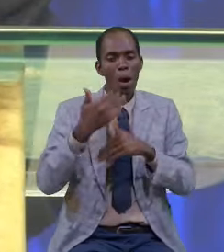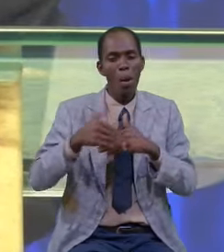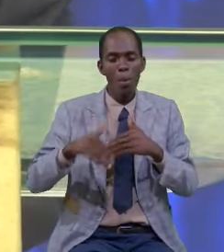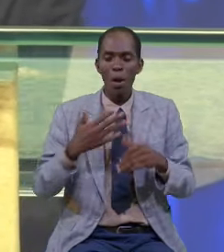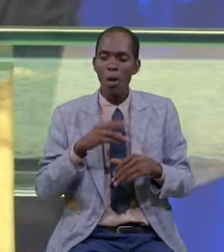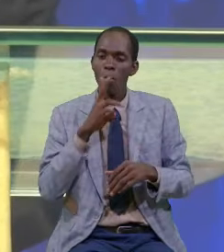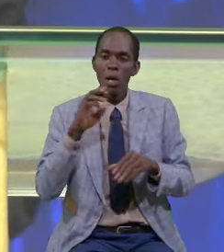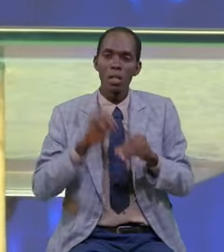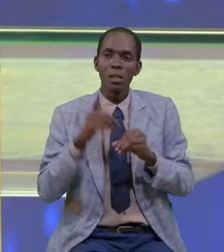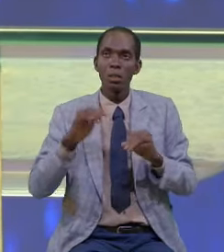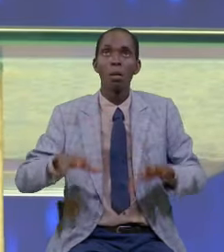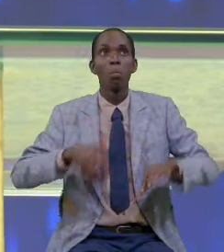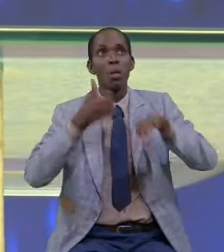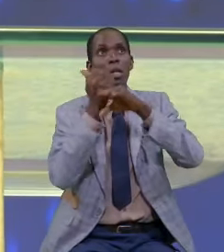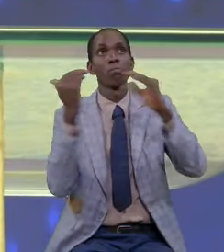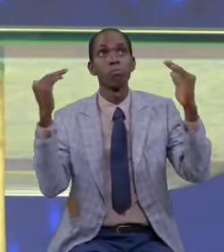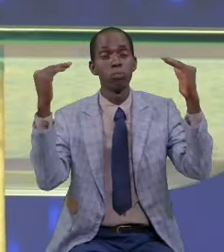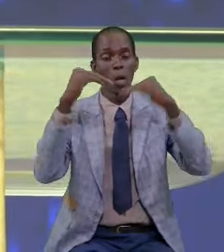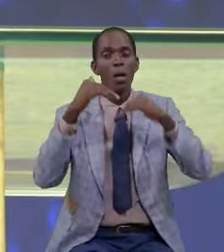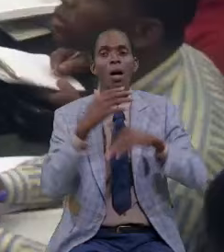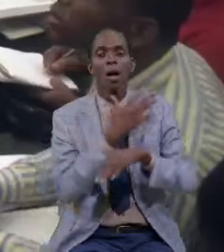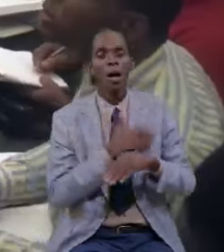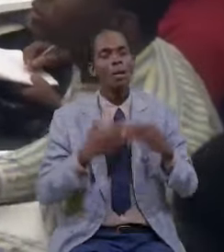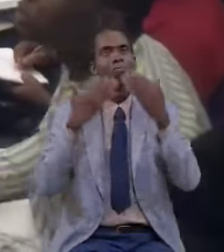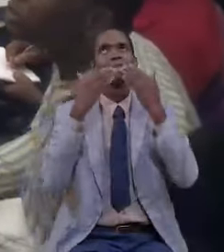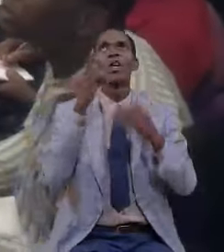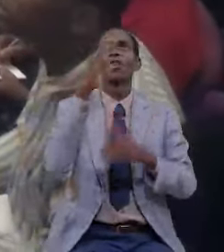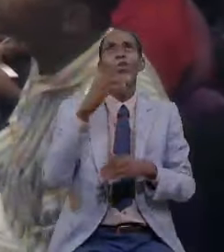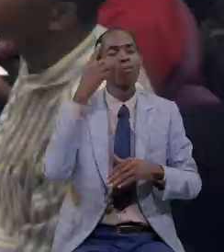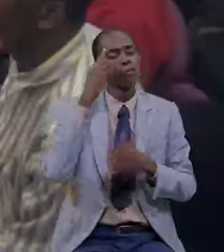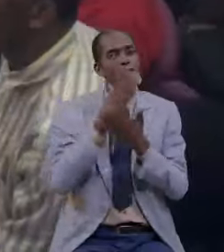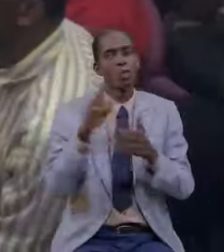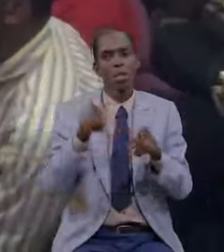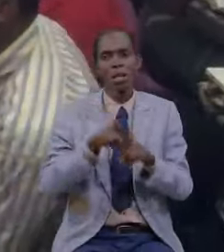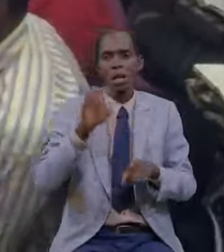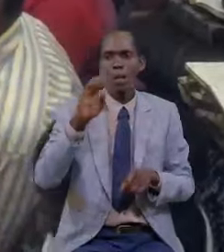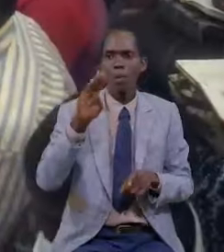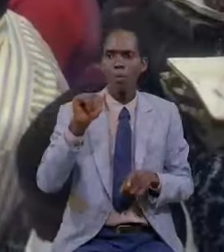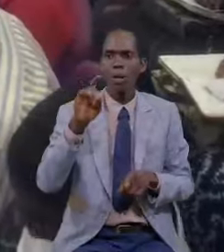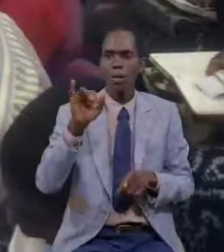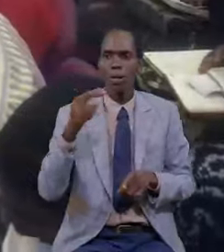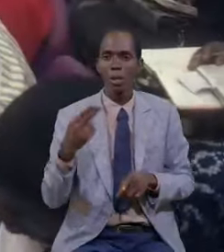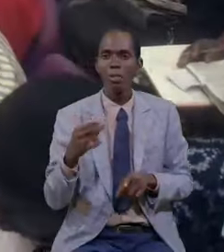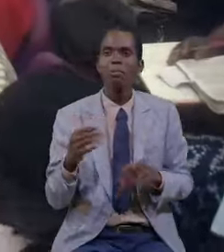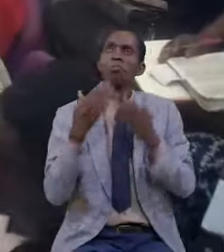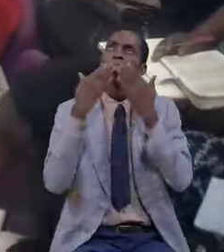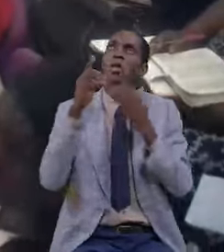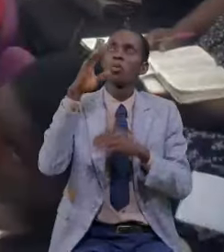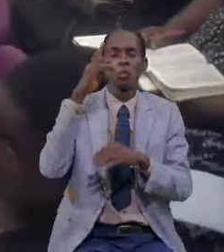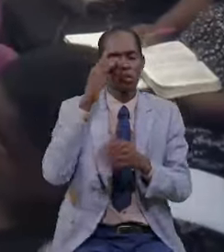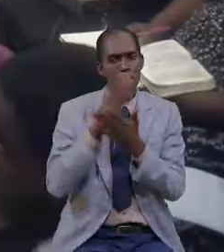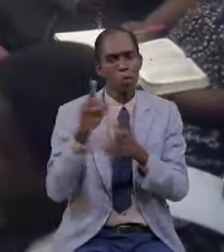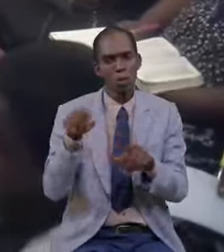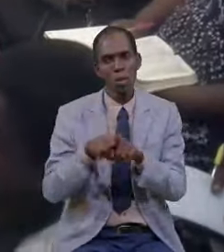for a person like Obadiah. And thank God for a person like you. That where you are walking, if they are opposed to